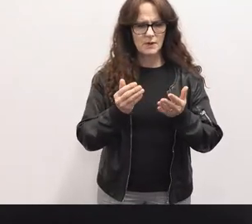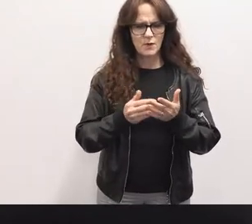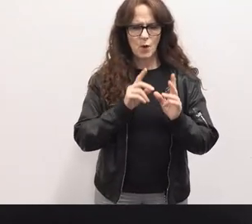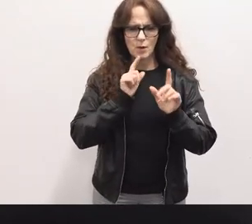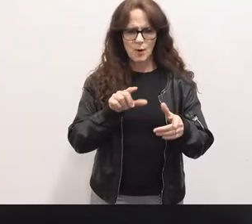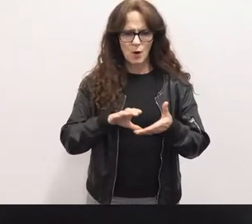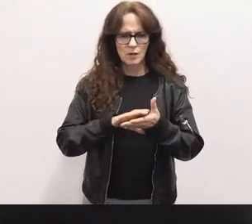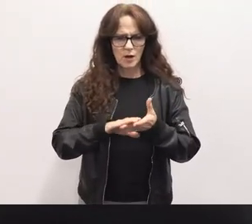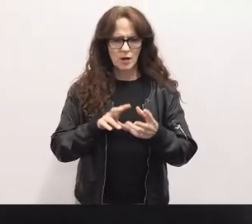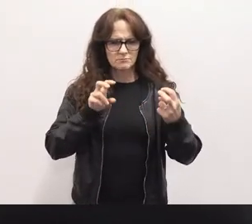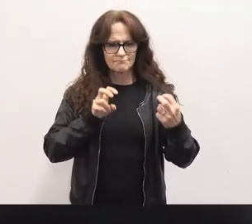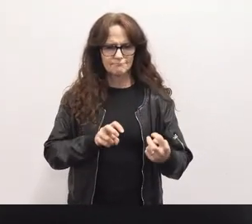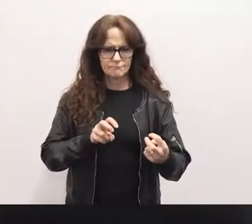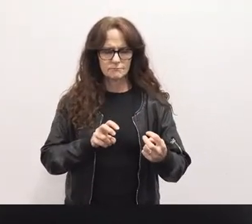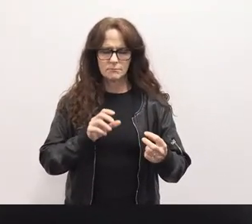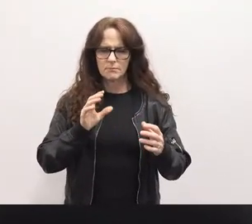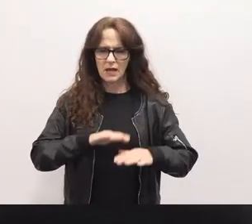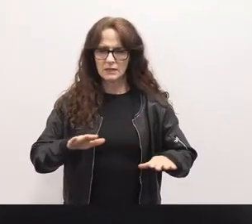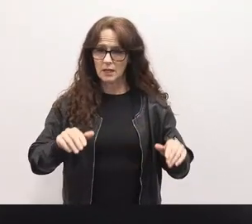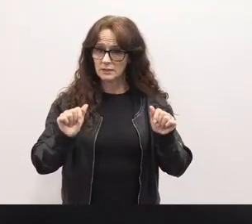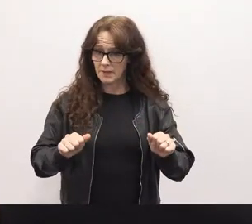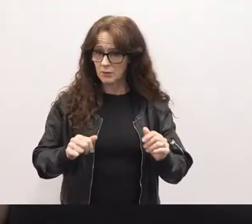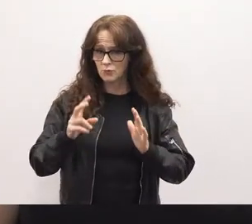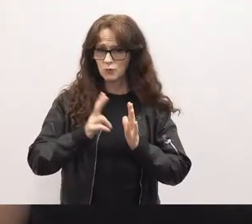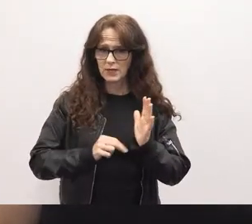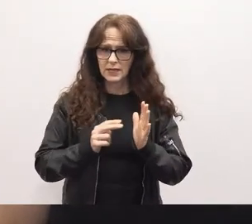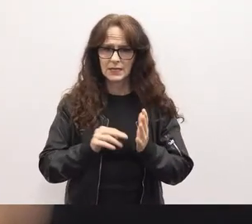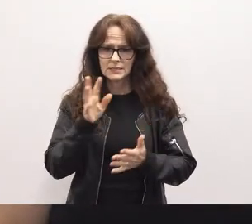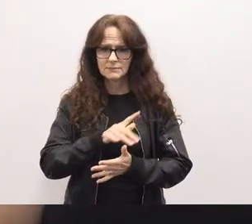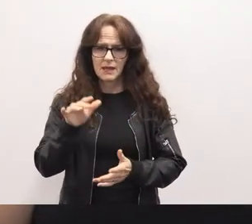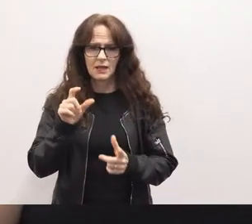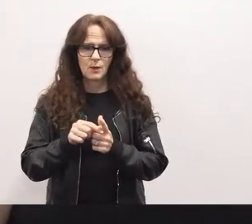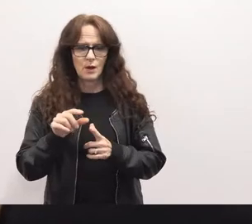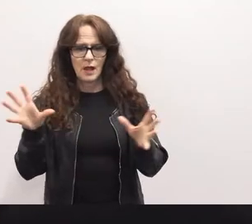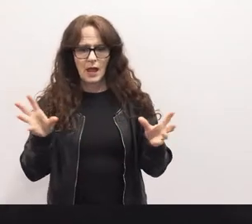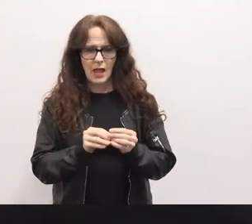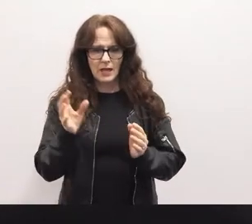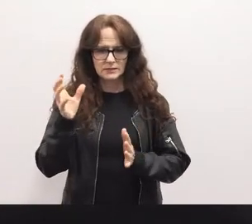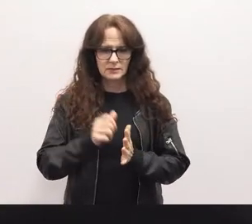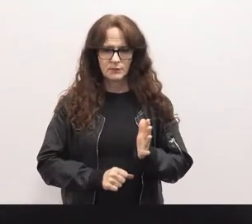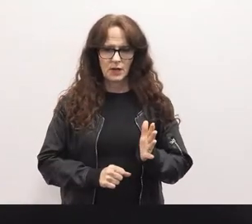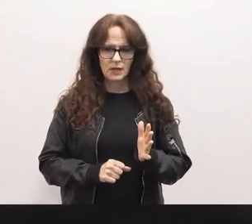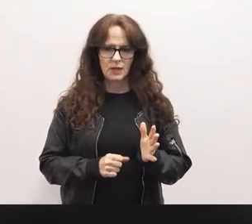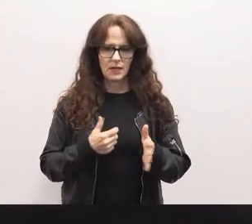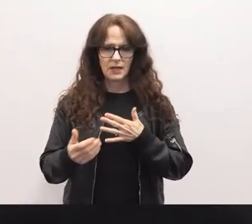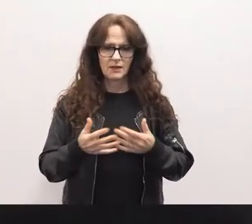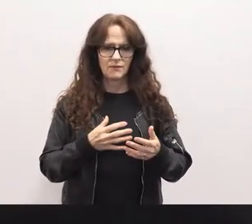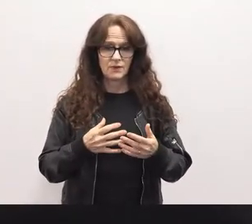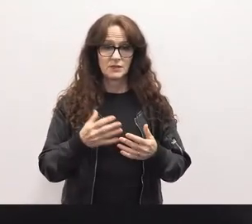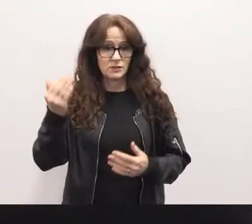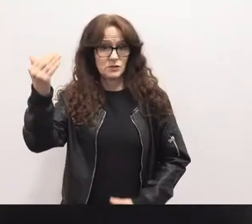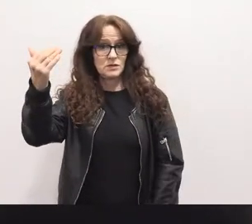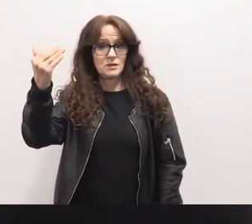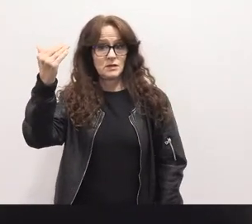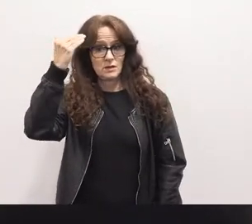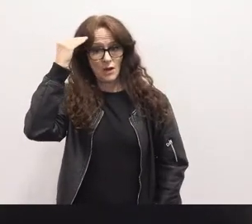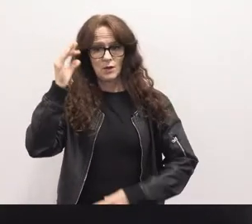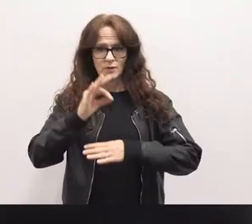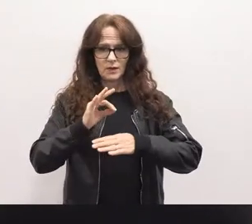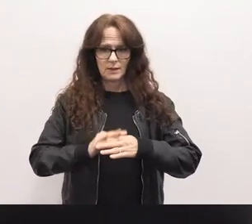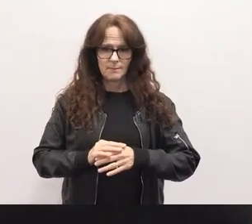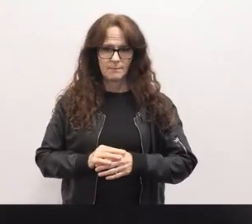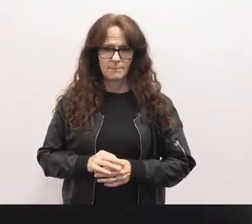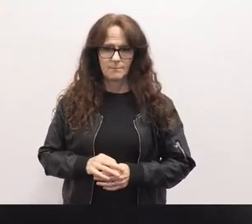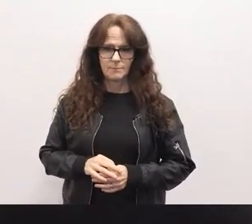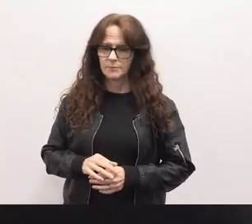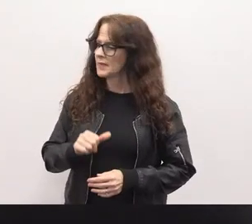child's teachers my child's abilities such as reading, spelling words, and can add and subtract, and even know fractions. All the teacher responded was, I